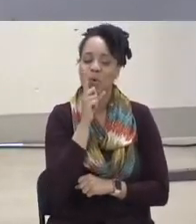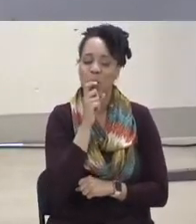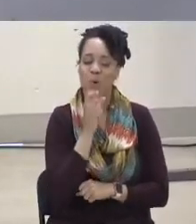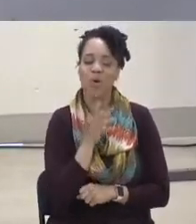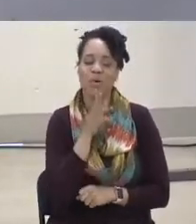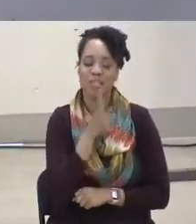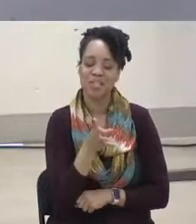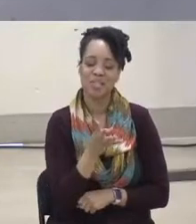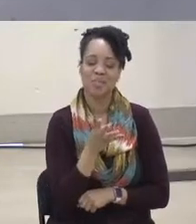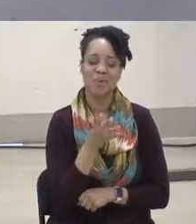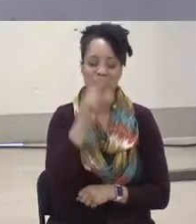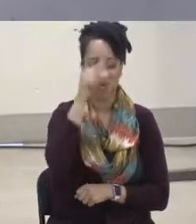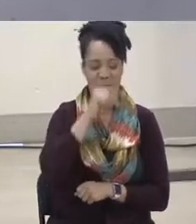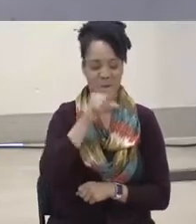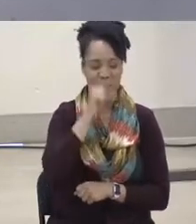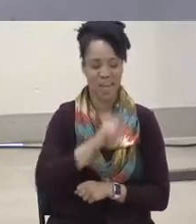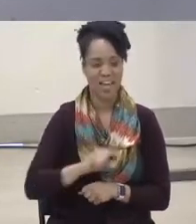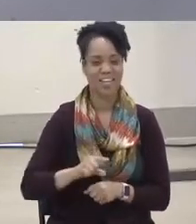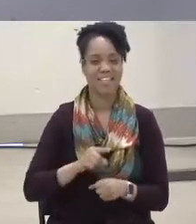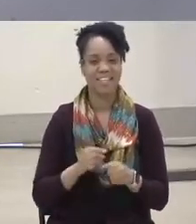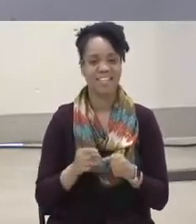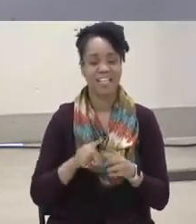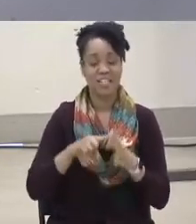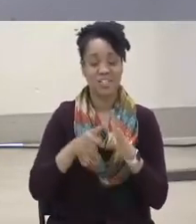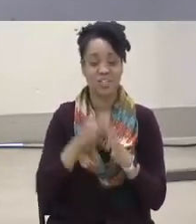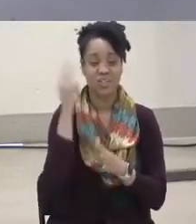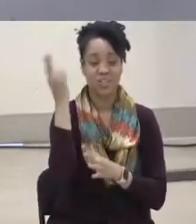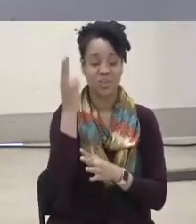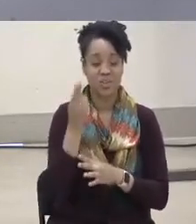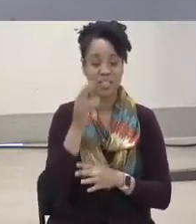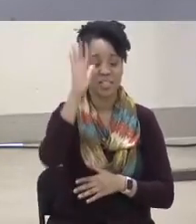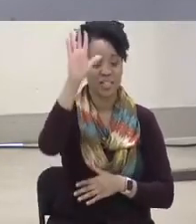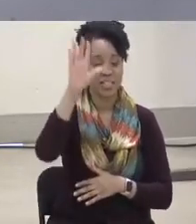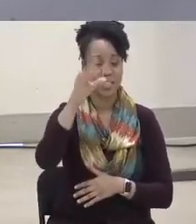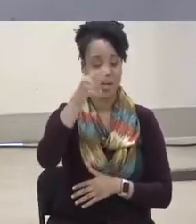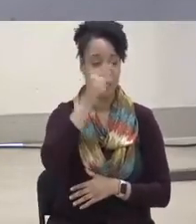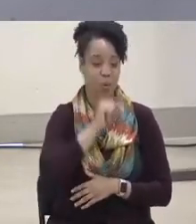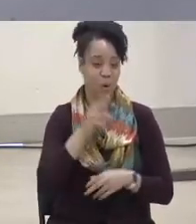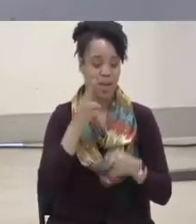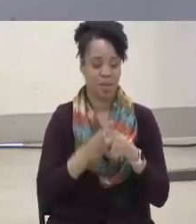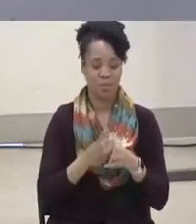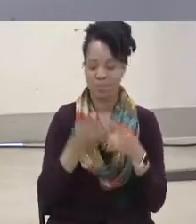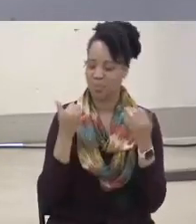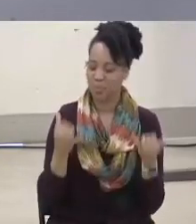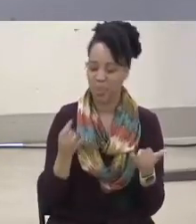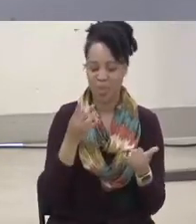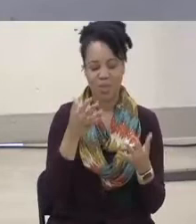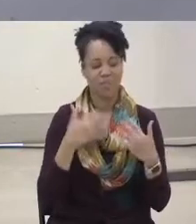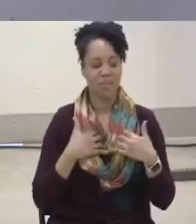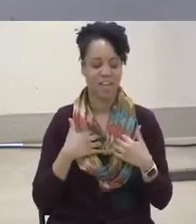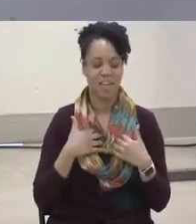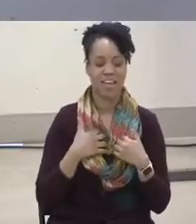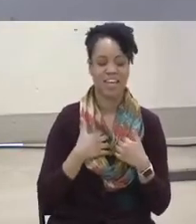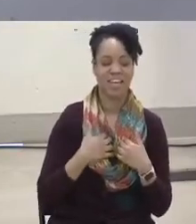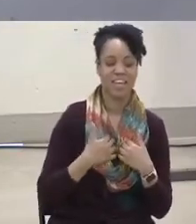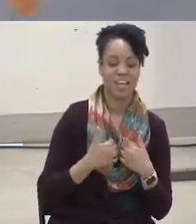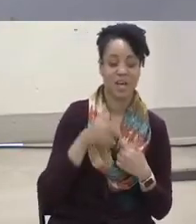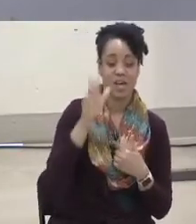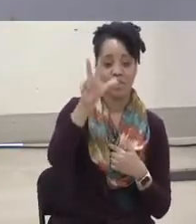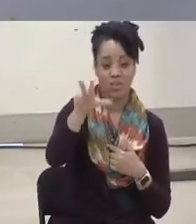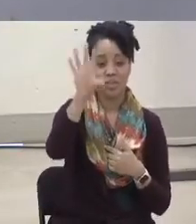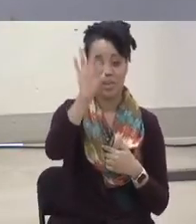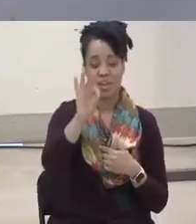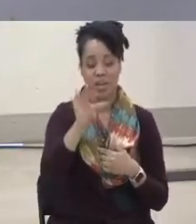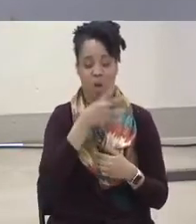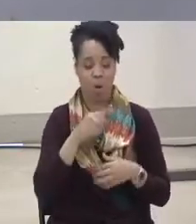started using his Greek name. y comenzó a usar su nombre en griego. So now you got the 39 Old Testament books Ahora